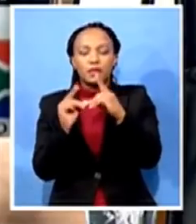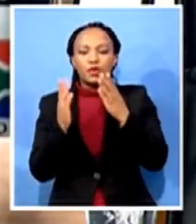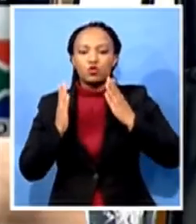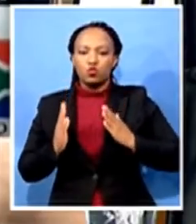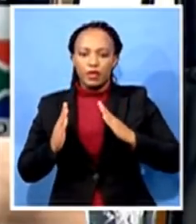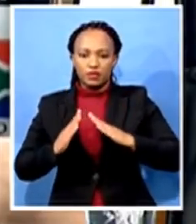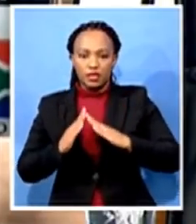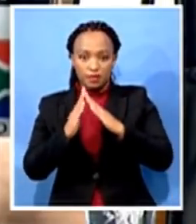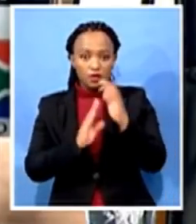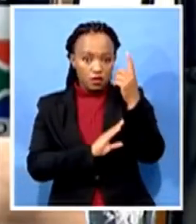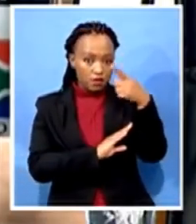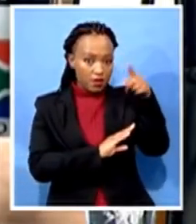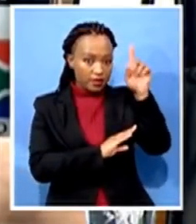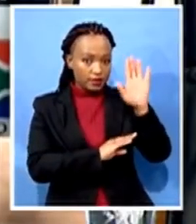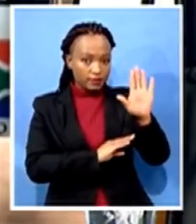That is correct, Chair.